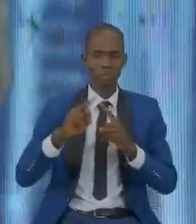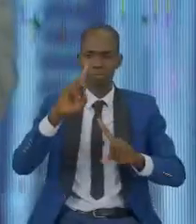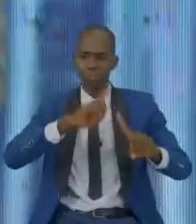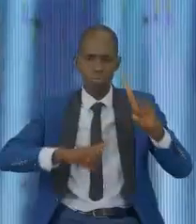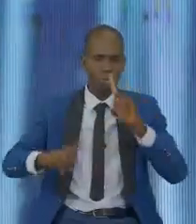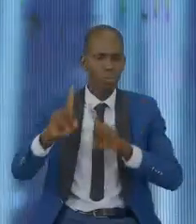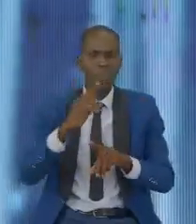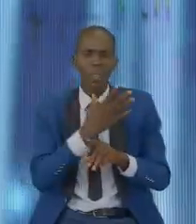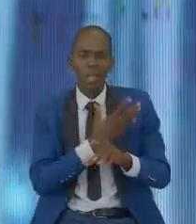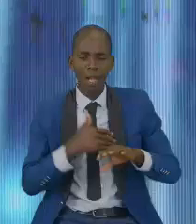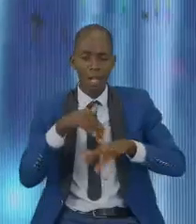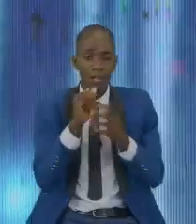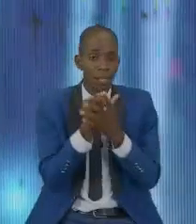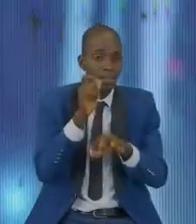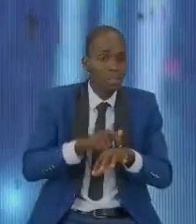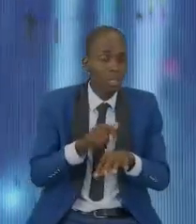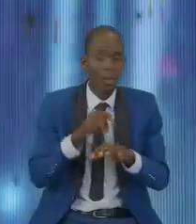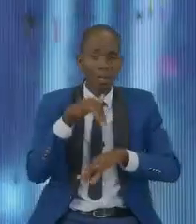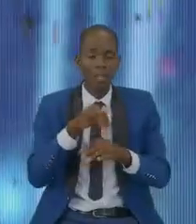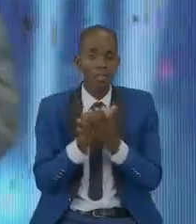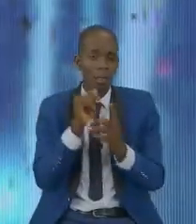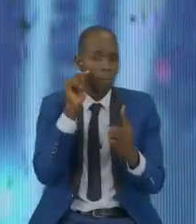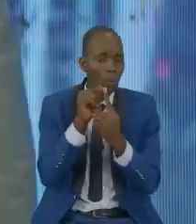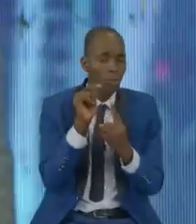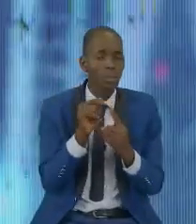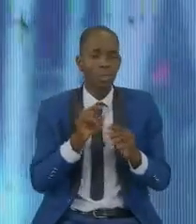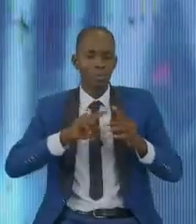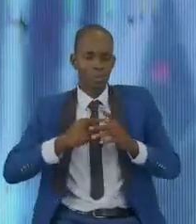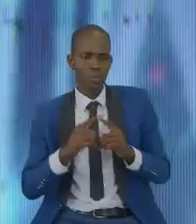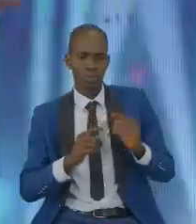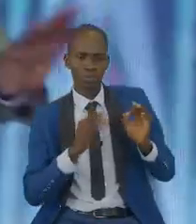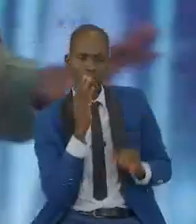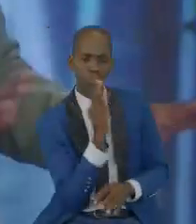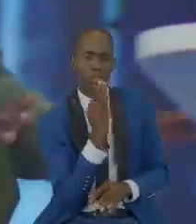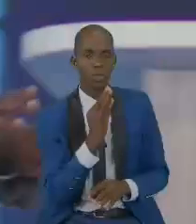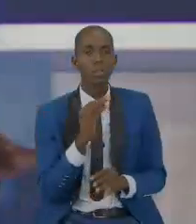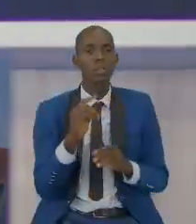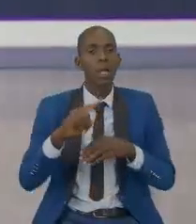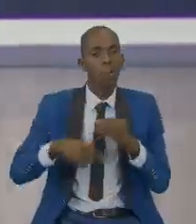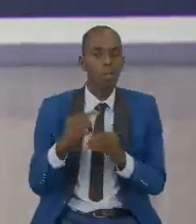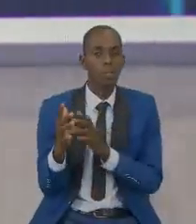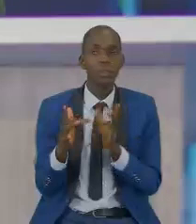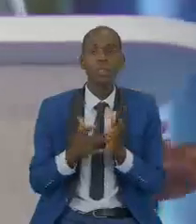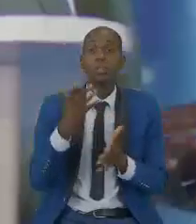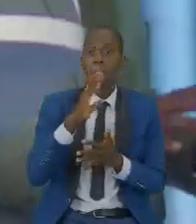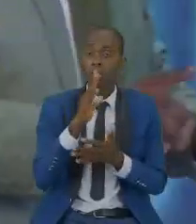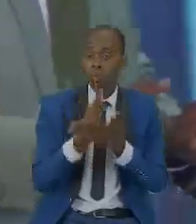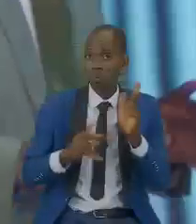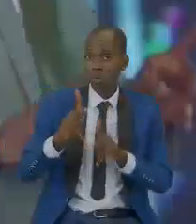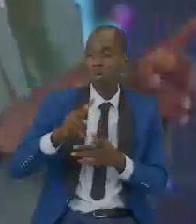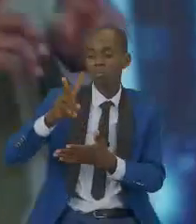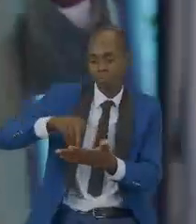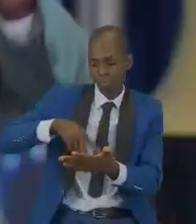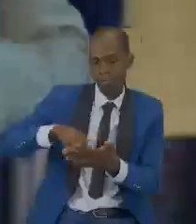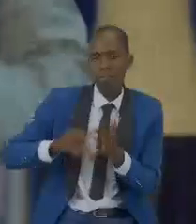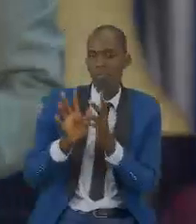at that point, and from that scripture preached unto him Jesus. There are people that read their Bible, they don't